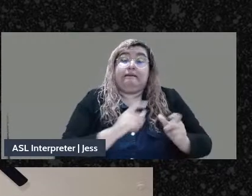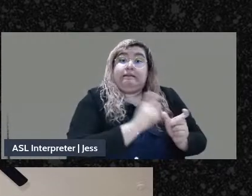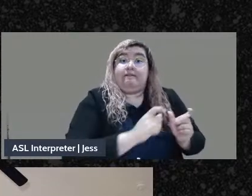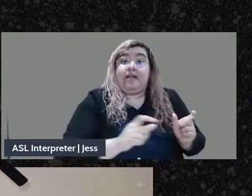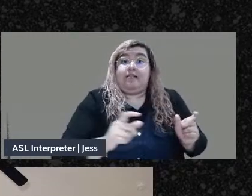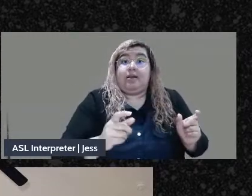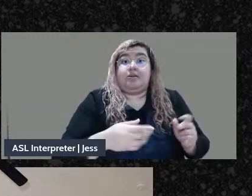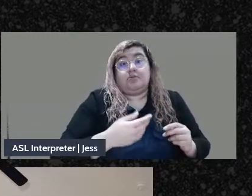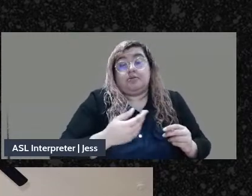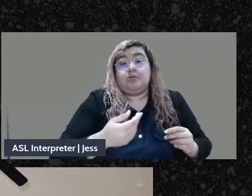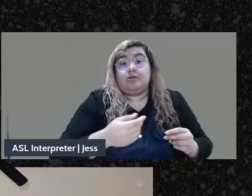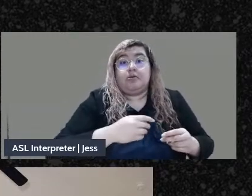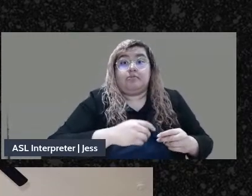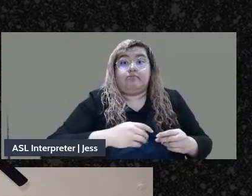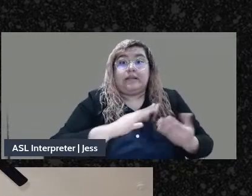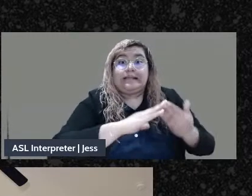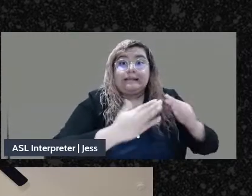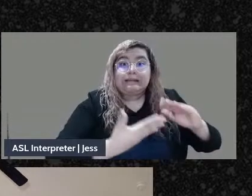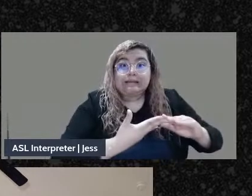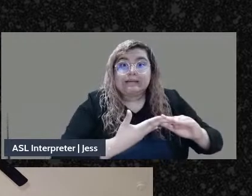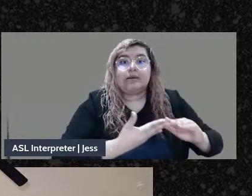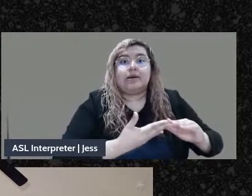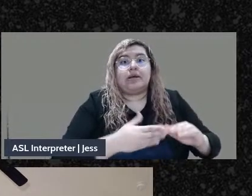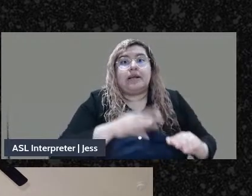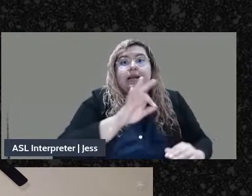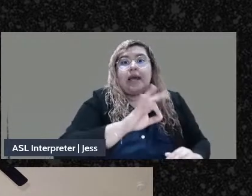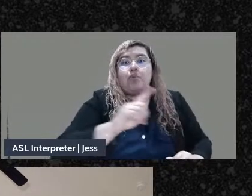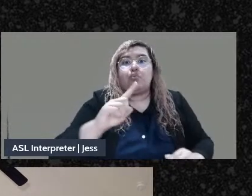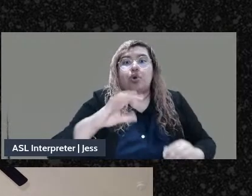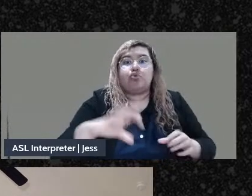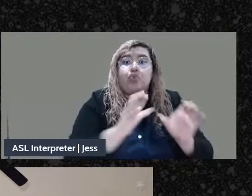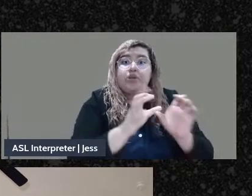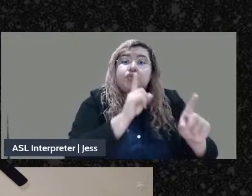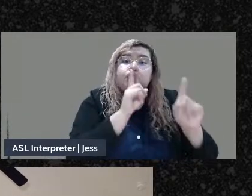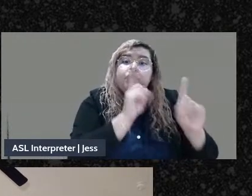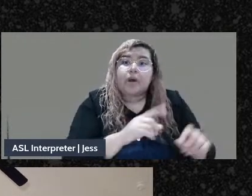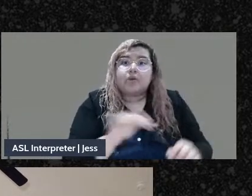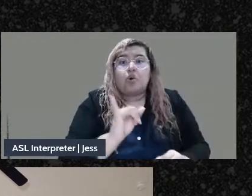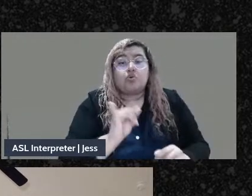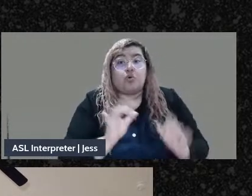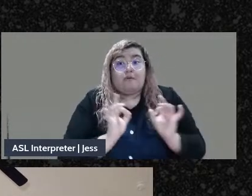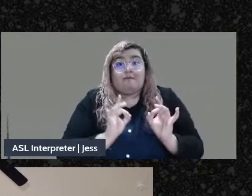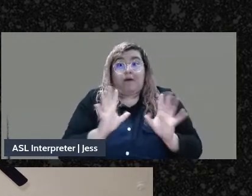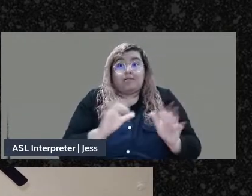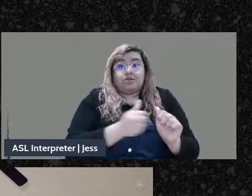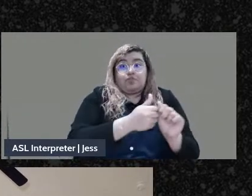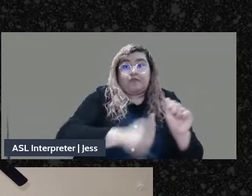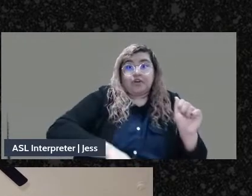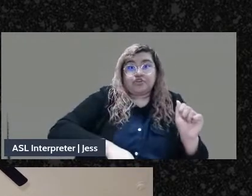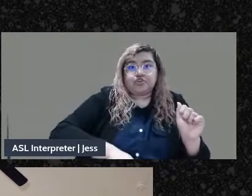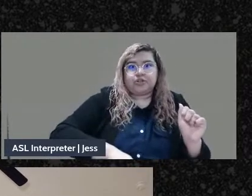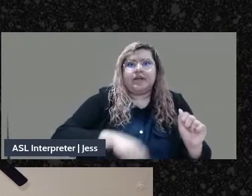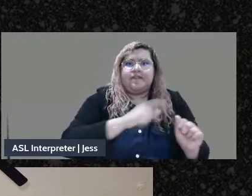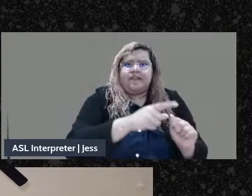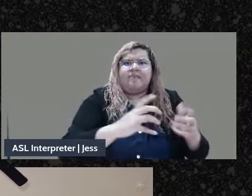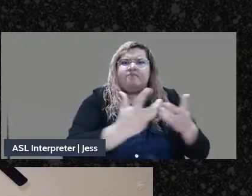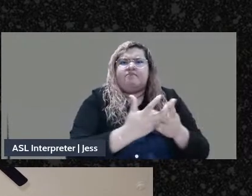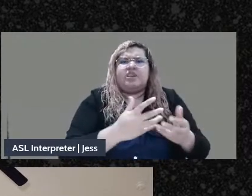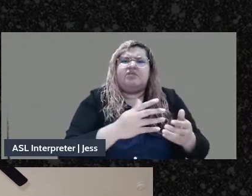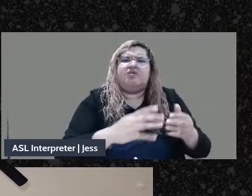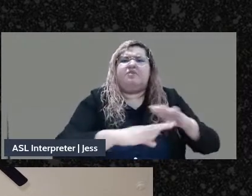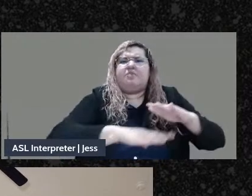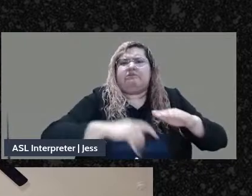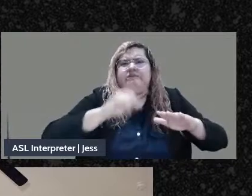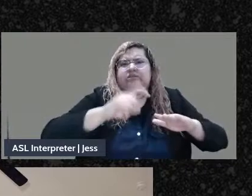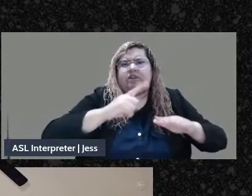violence prevention, and like meet some basic needs, City of Seattle, and stop like using the money to try to recruit new cops, right? Like no new